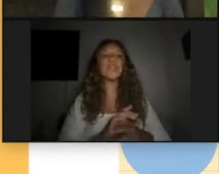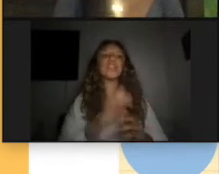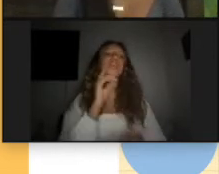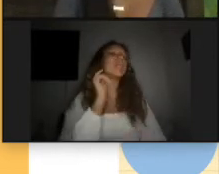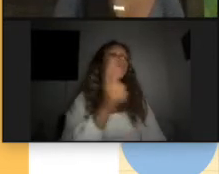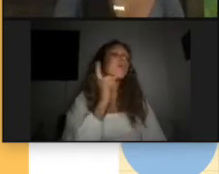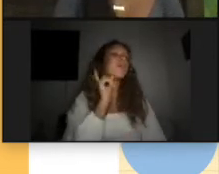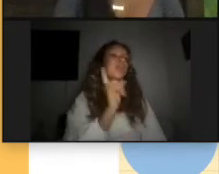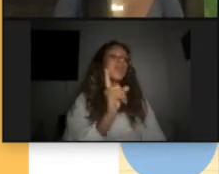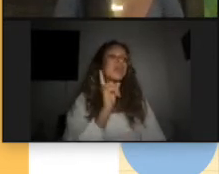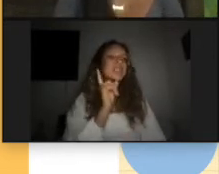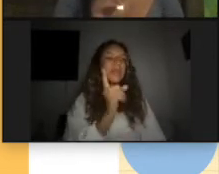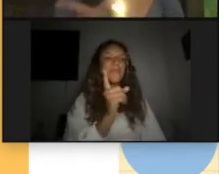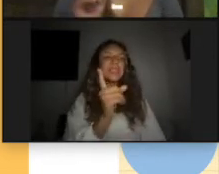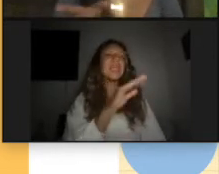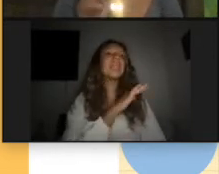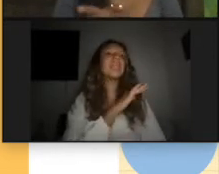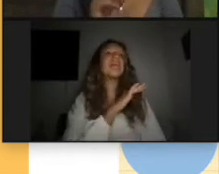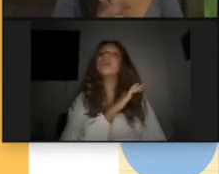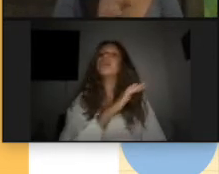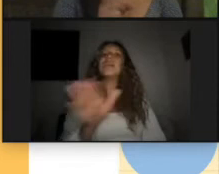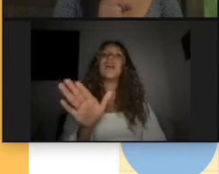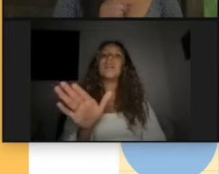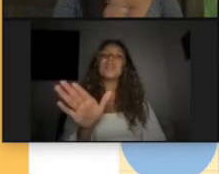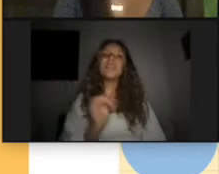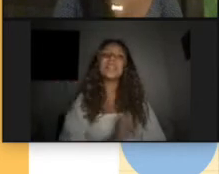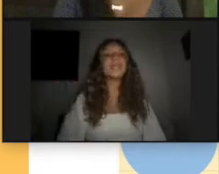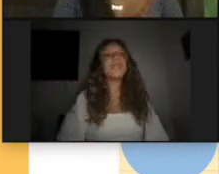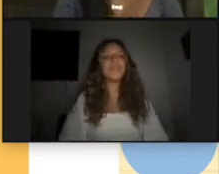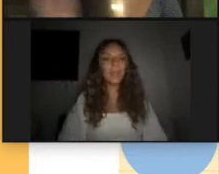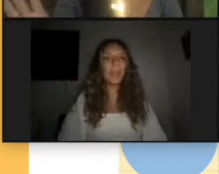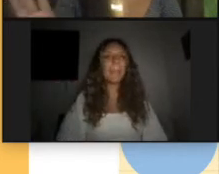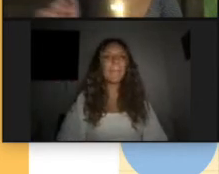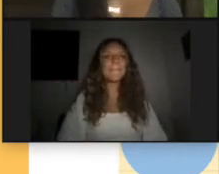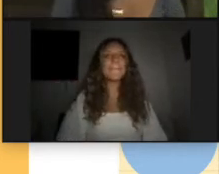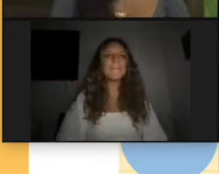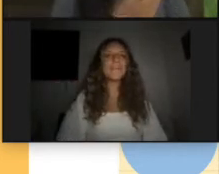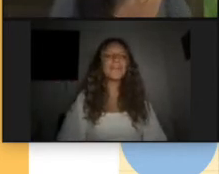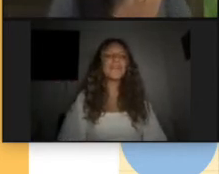corner so be sure you're keeping up with your assignments and all of your submissions period